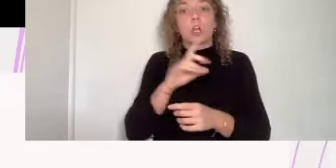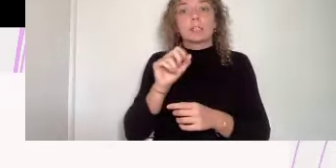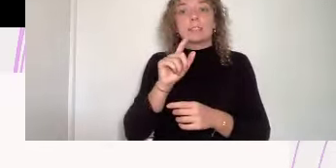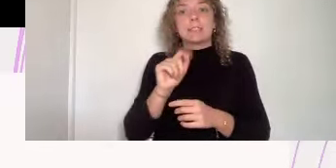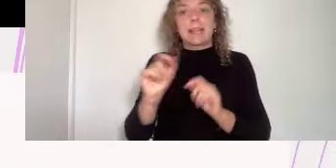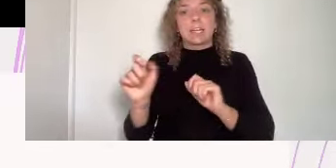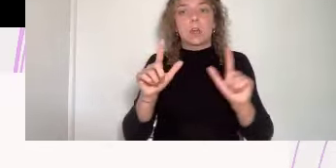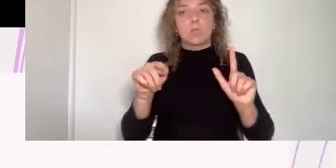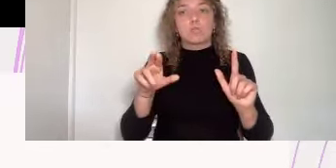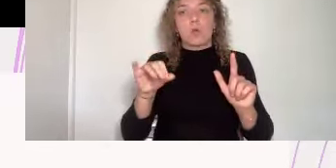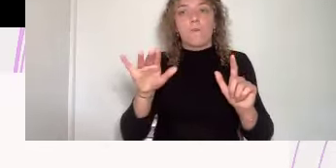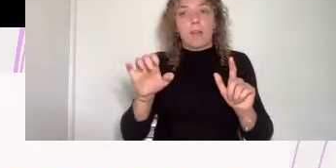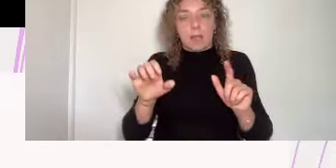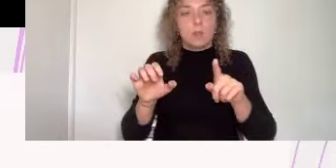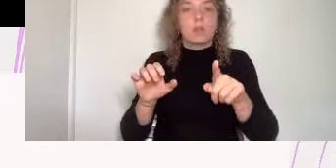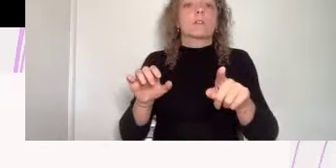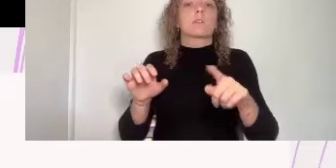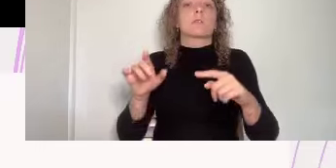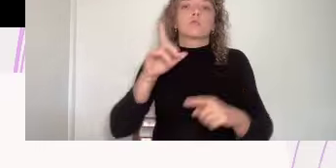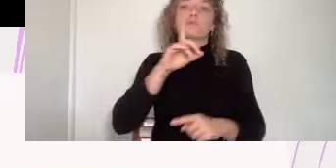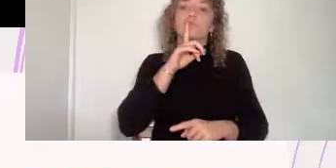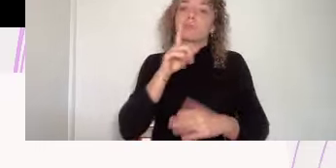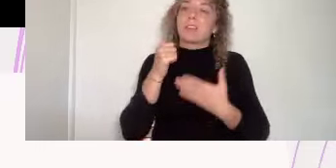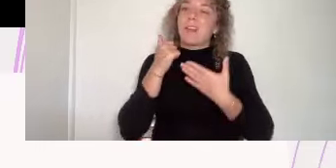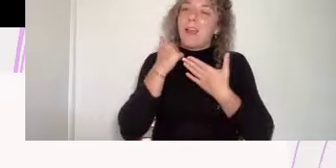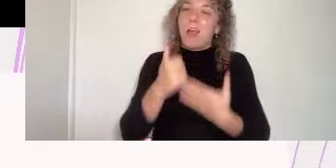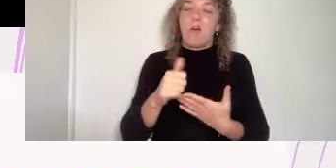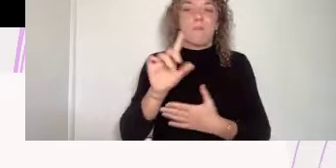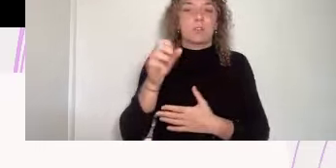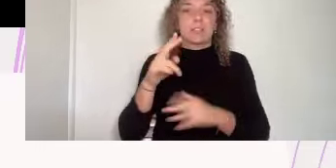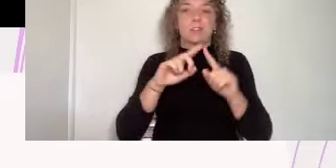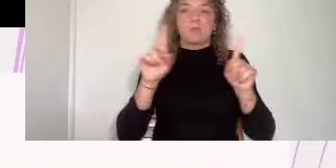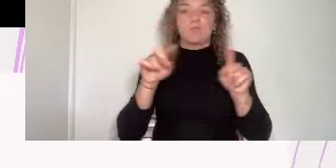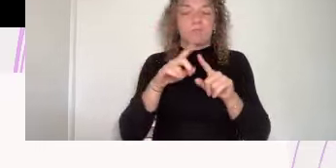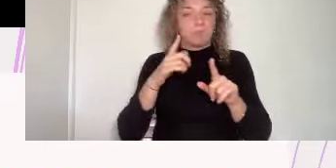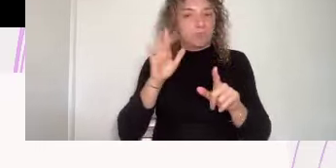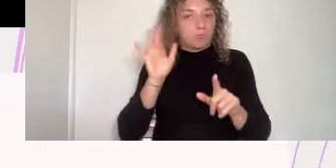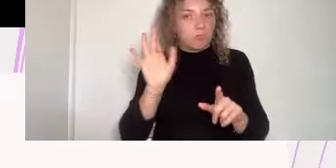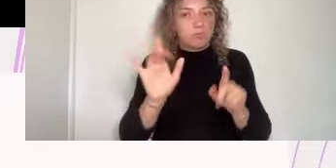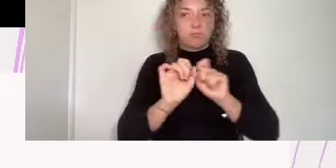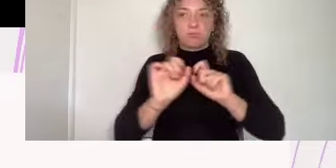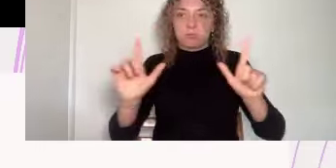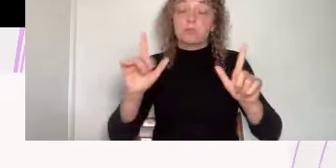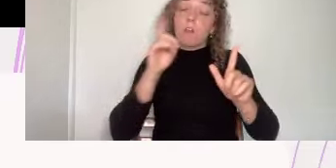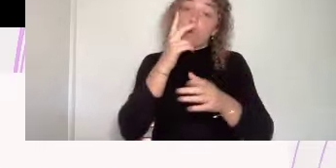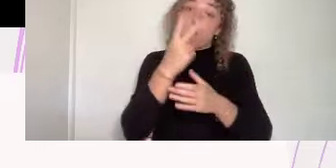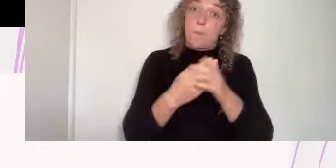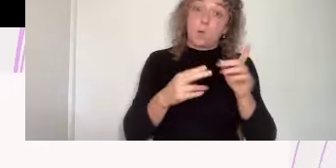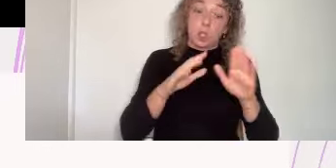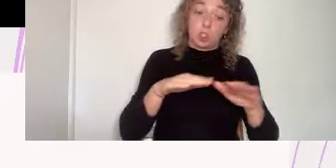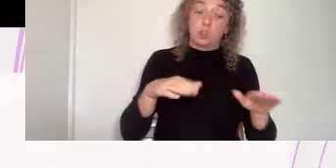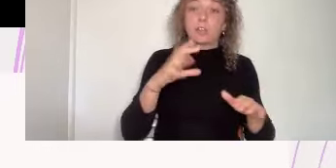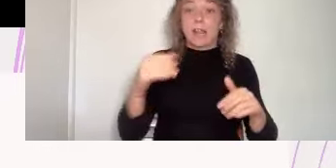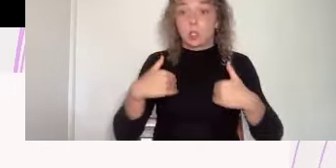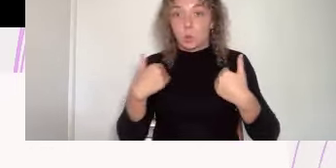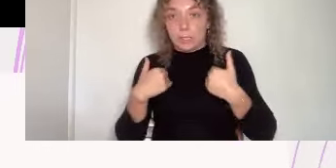profiles, which is a really helpful dashboard that we have both for children and